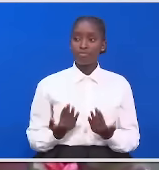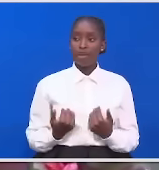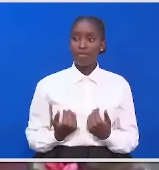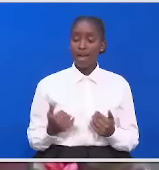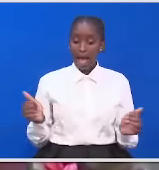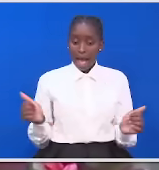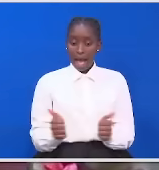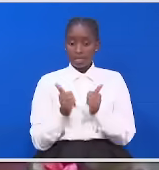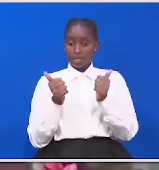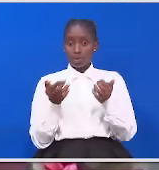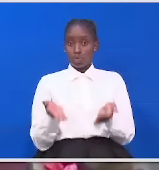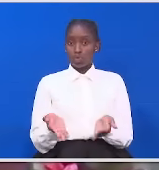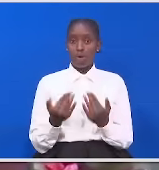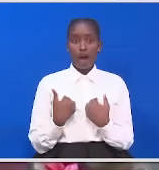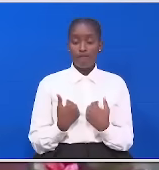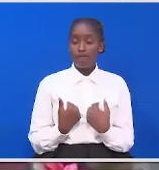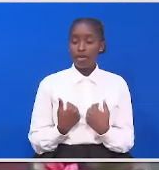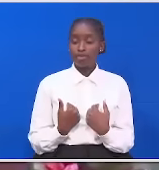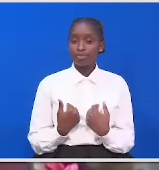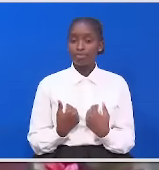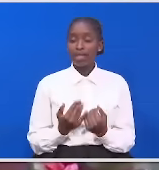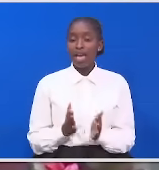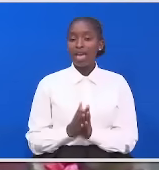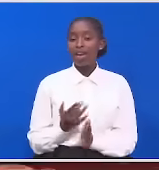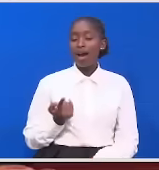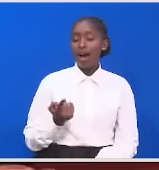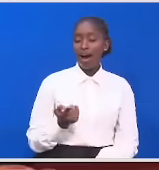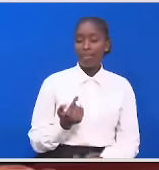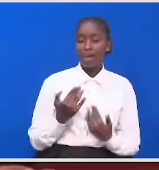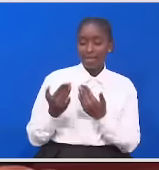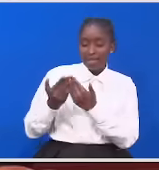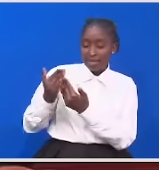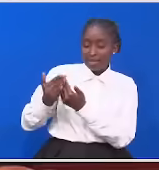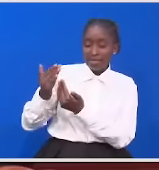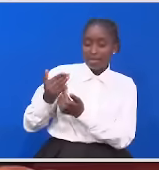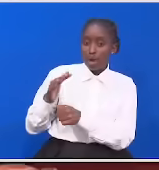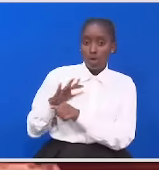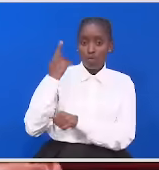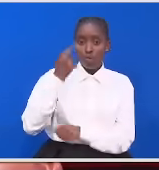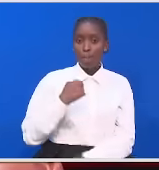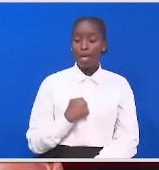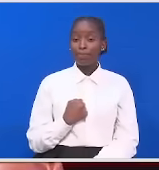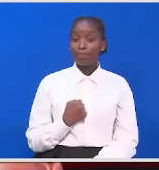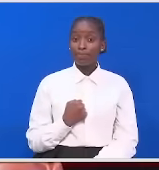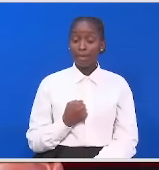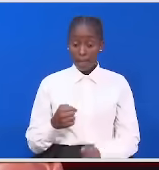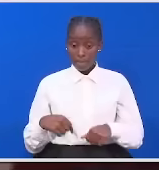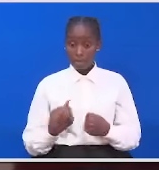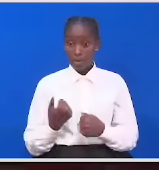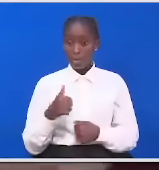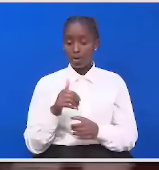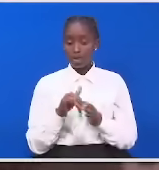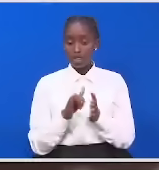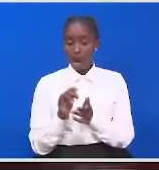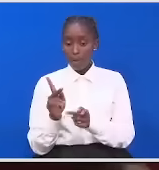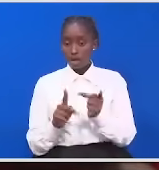nilipata hii accident, na amekuwa akinishughulikia matibabu mano naendelea nayo. I'm still on that recovery